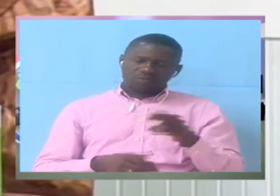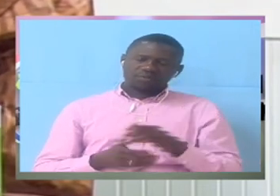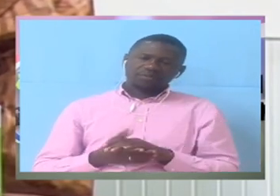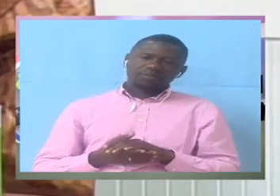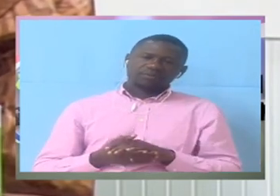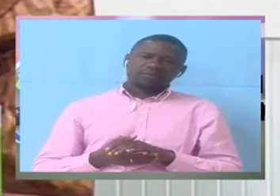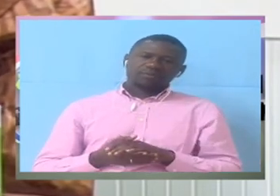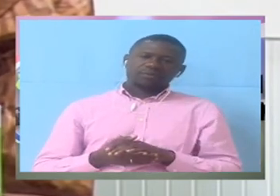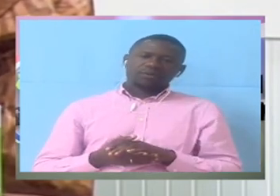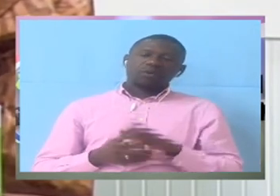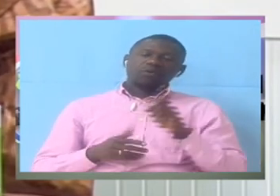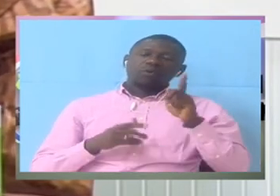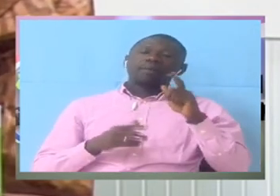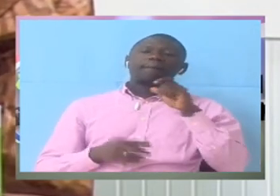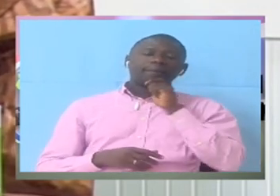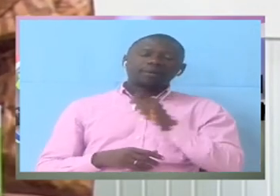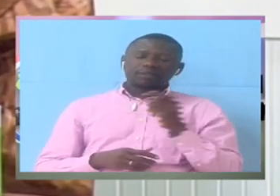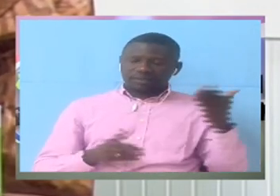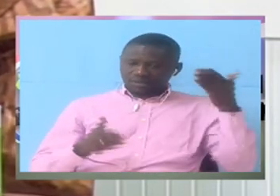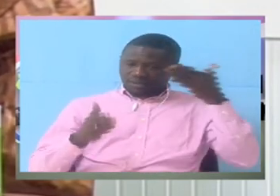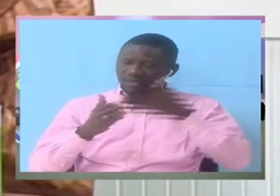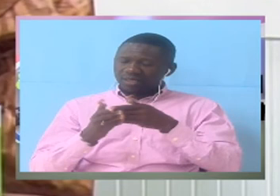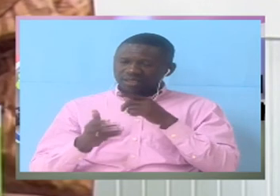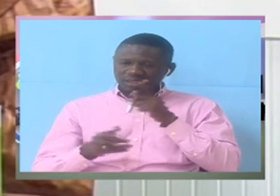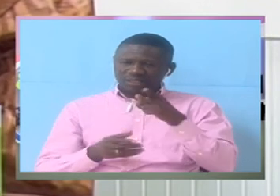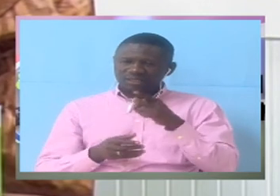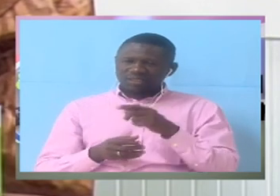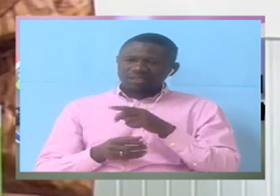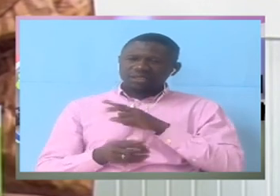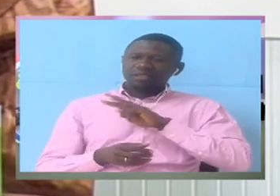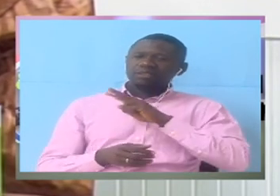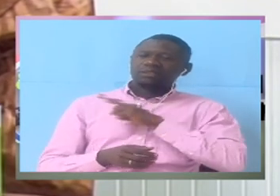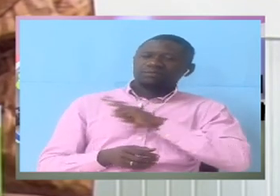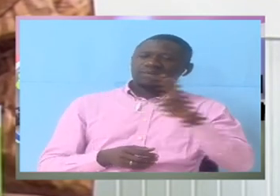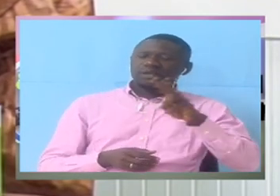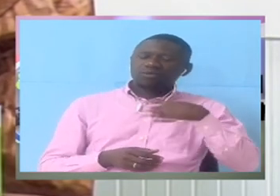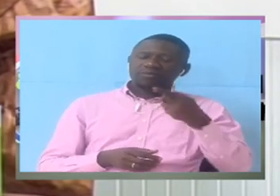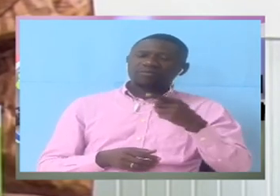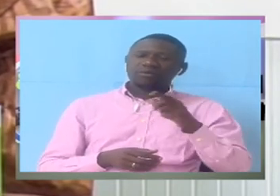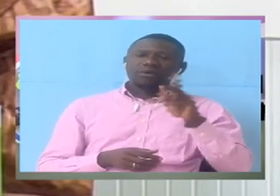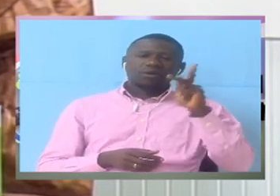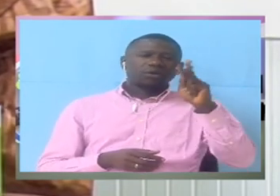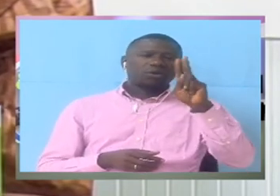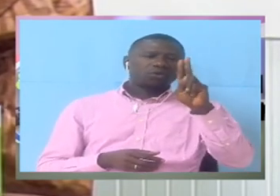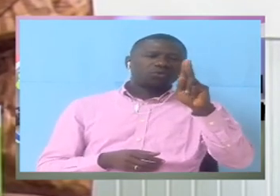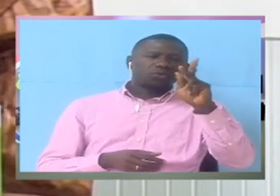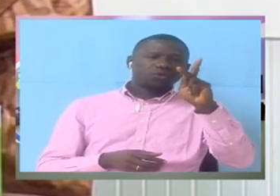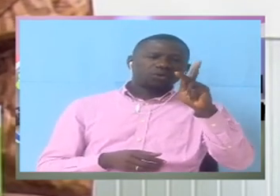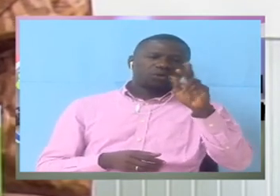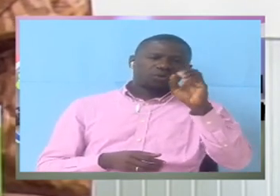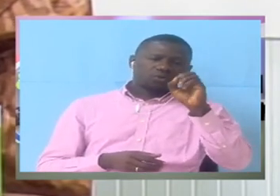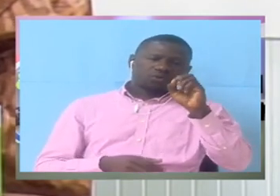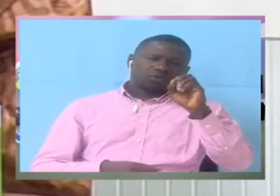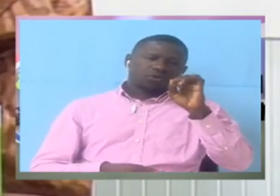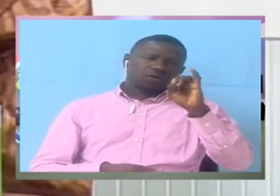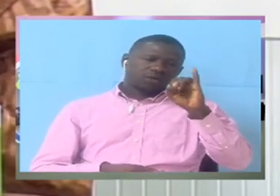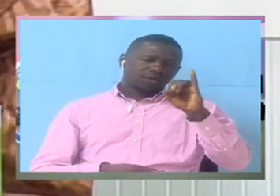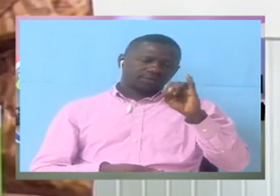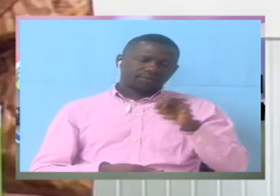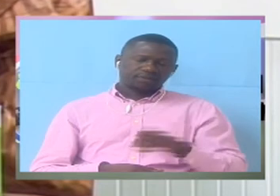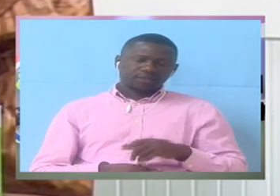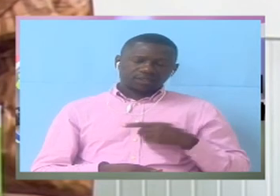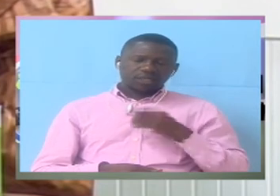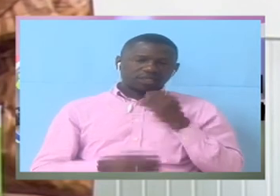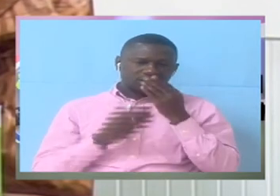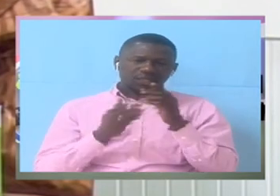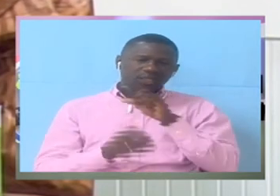man came there and we were told that this man is Kukoi's deputy. Gafai General Abulai Ba. They call him General